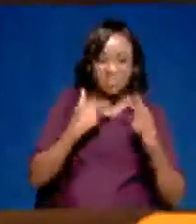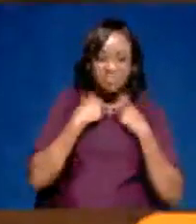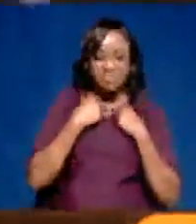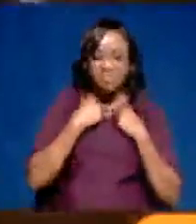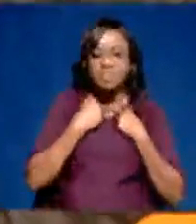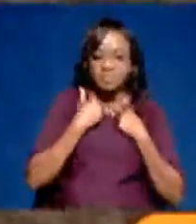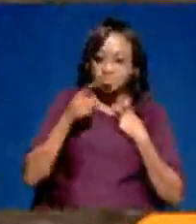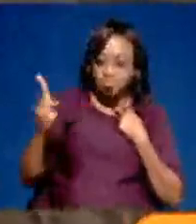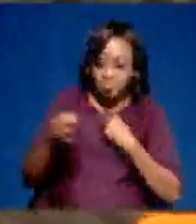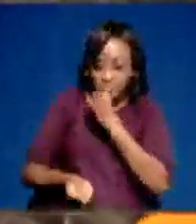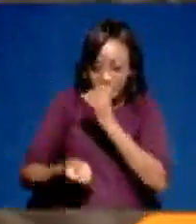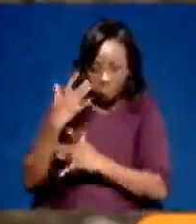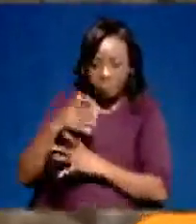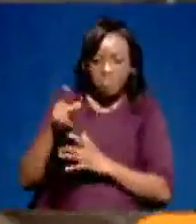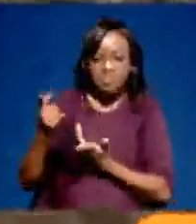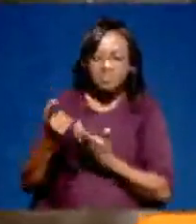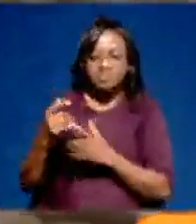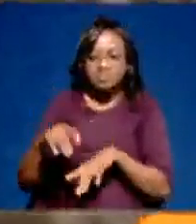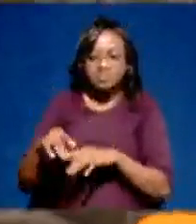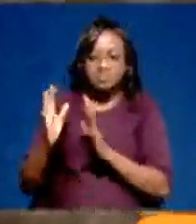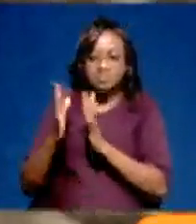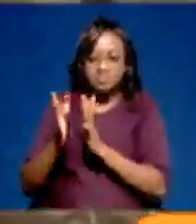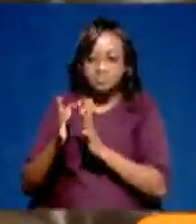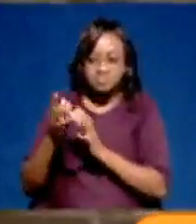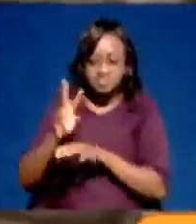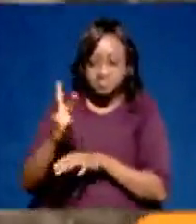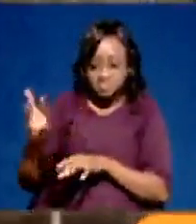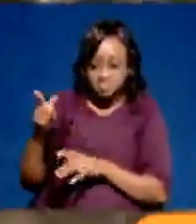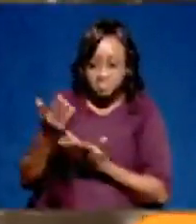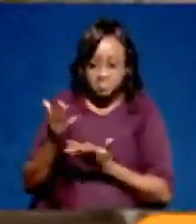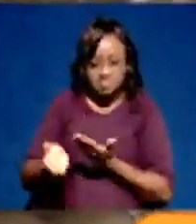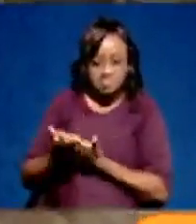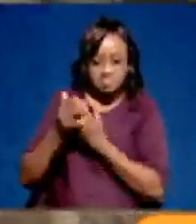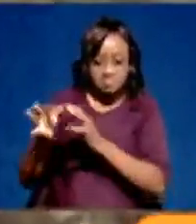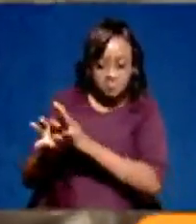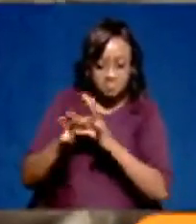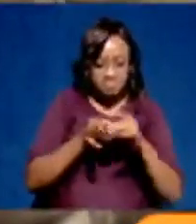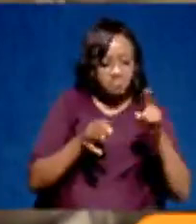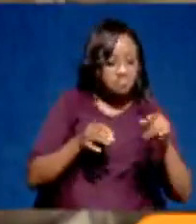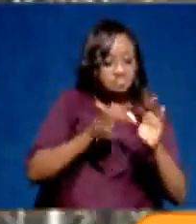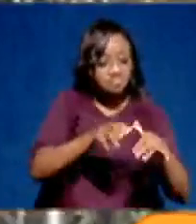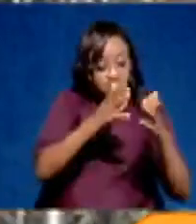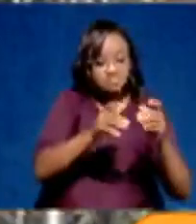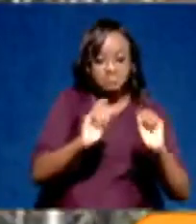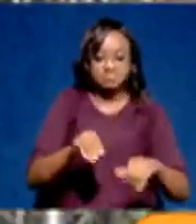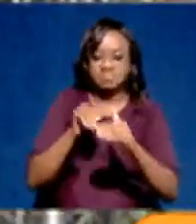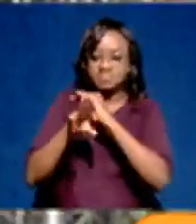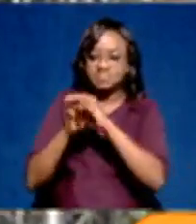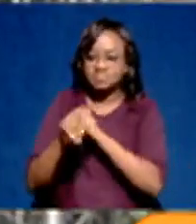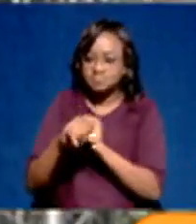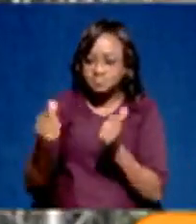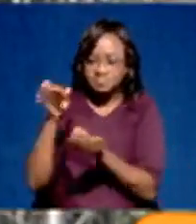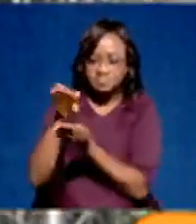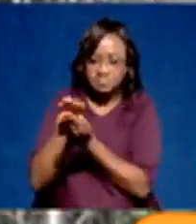registered warehouses to store their agricultural commodities. We basically help farmers to access well-equipped